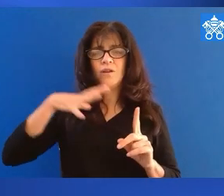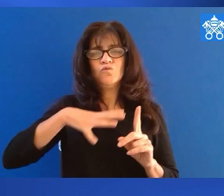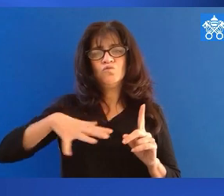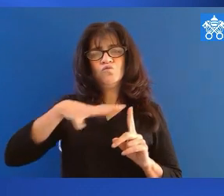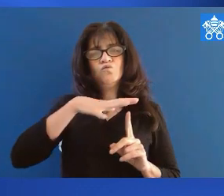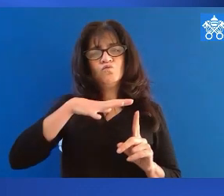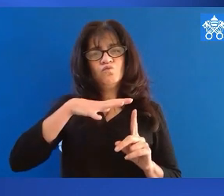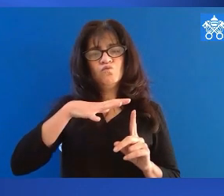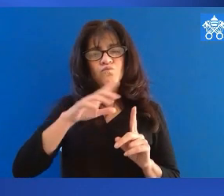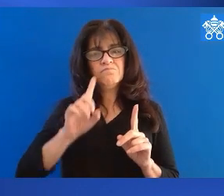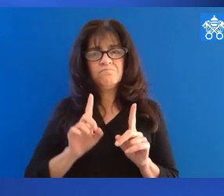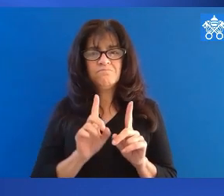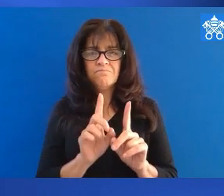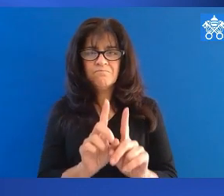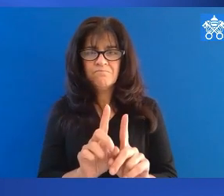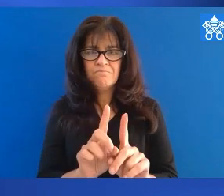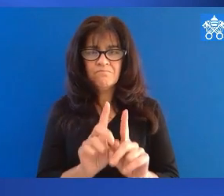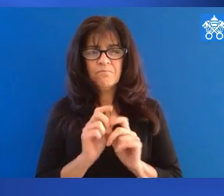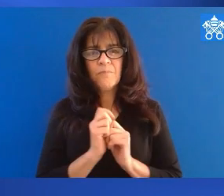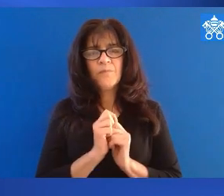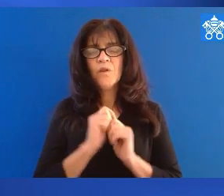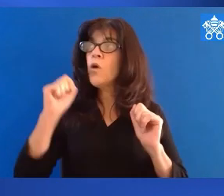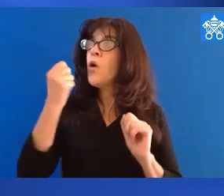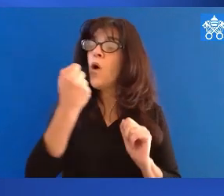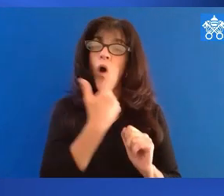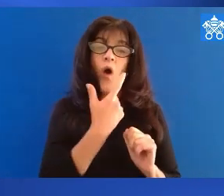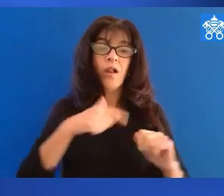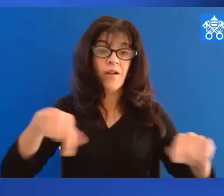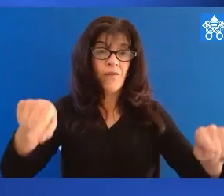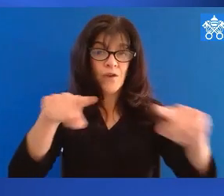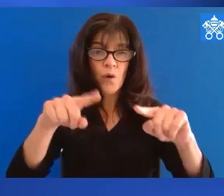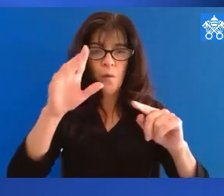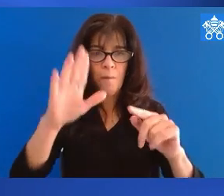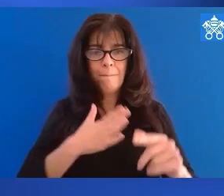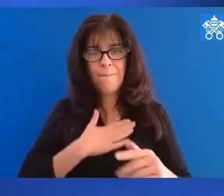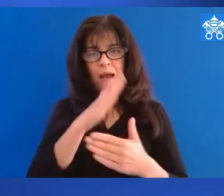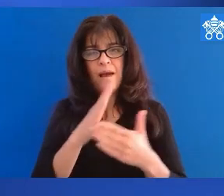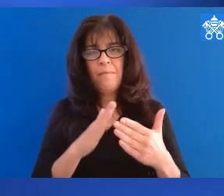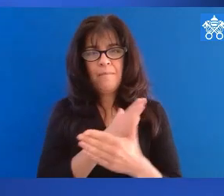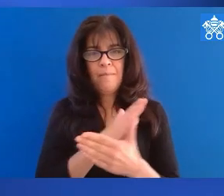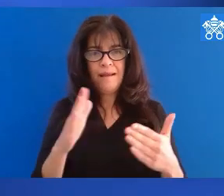light of his presence. To all of you, my blessings.